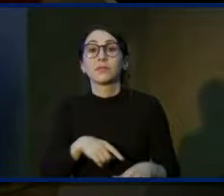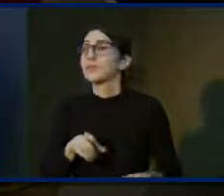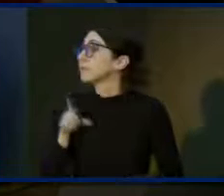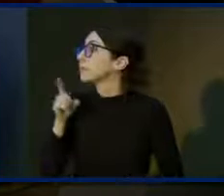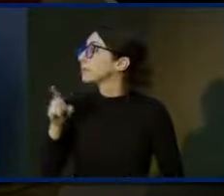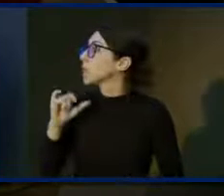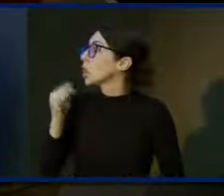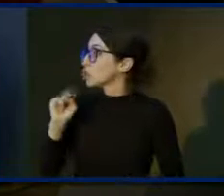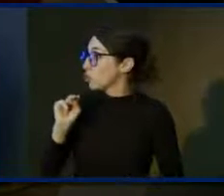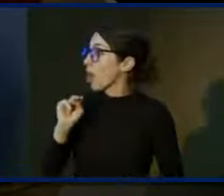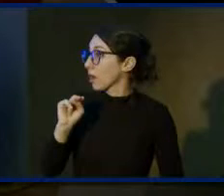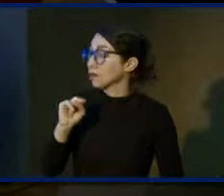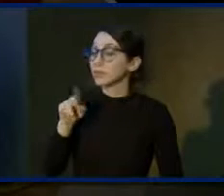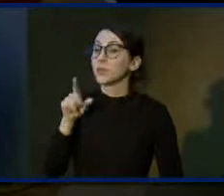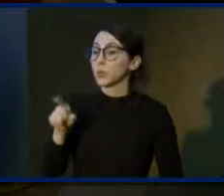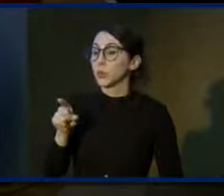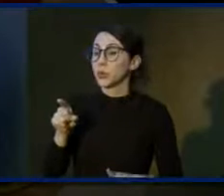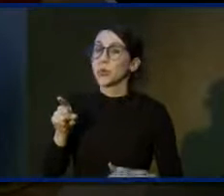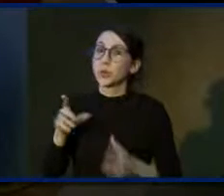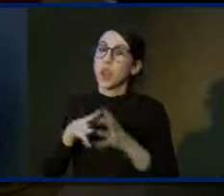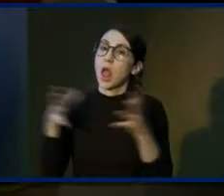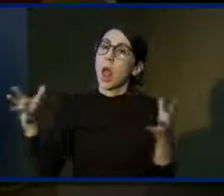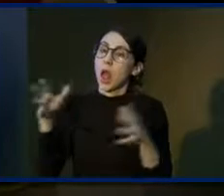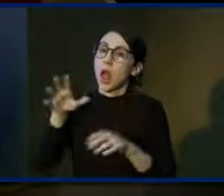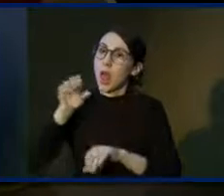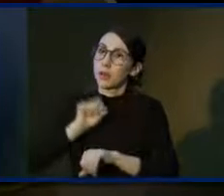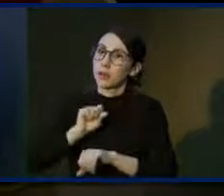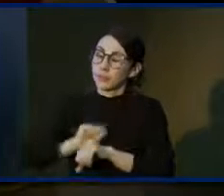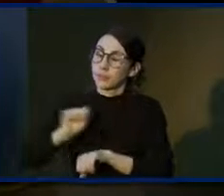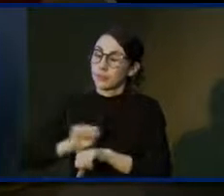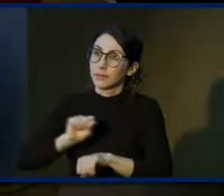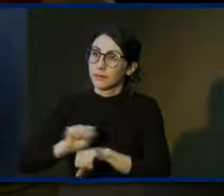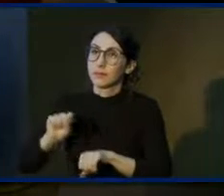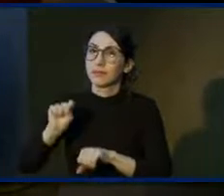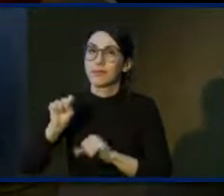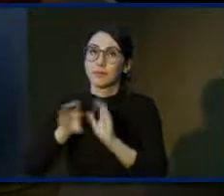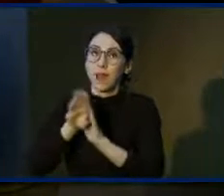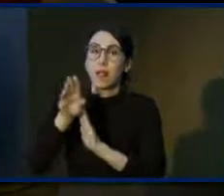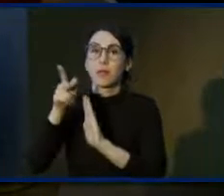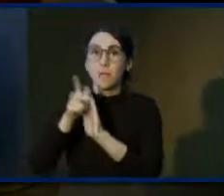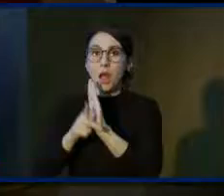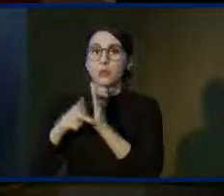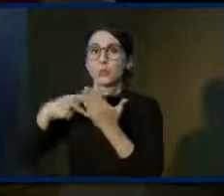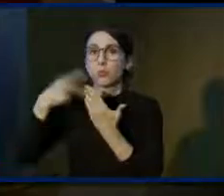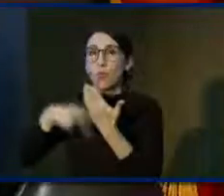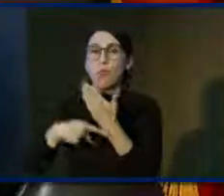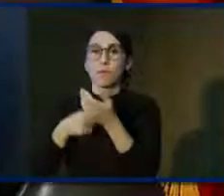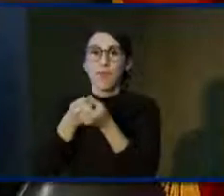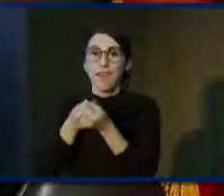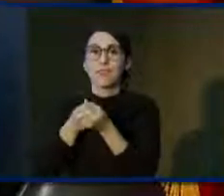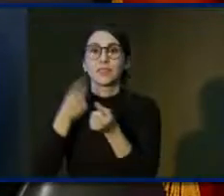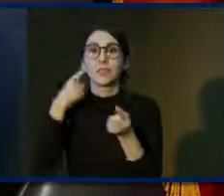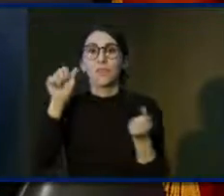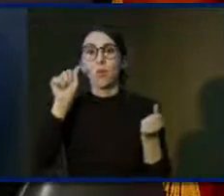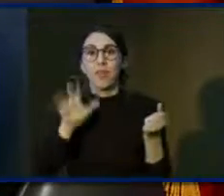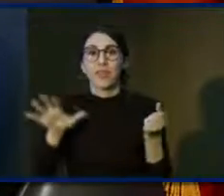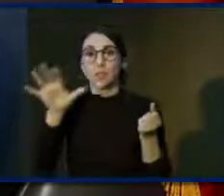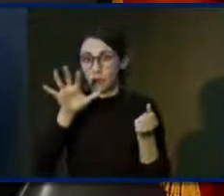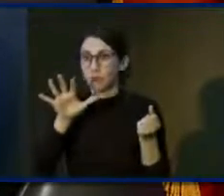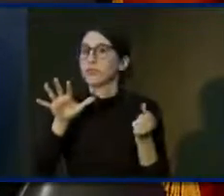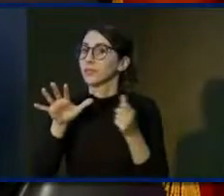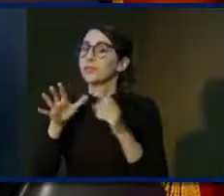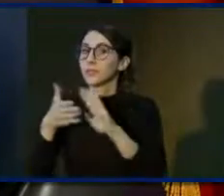you spent extensive amount of time working on policies and programs and advocacy for the Asian and Pacific